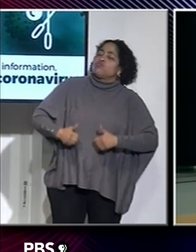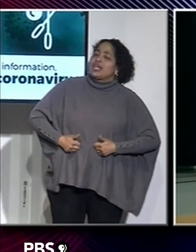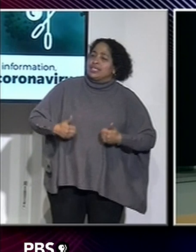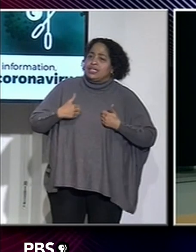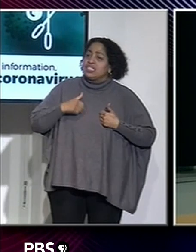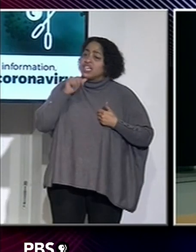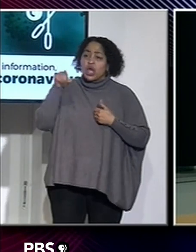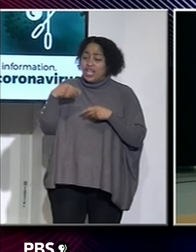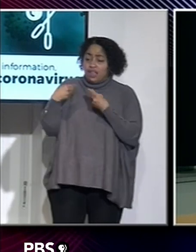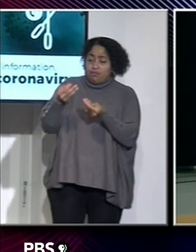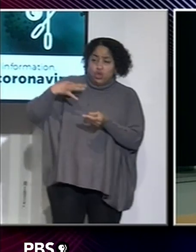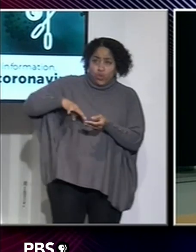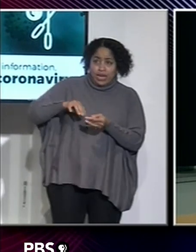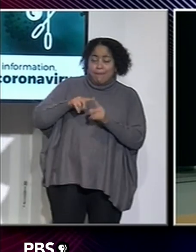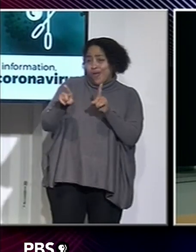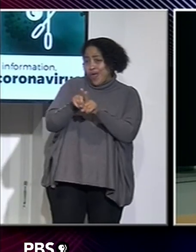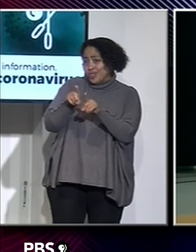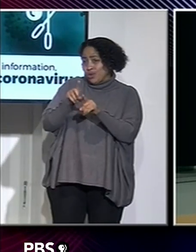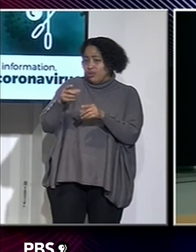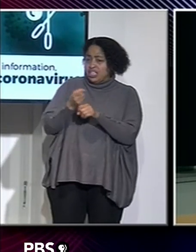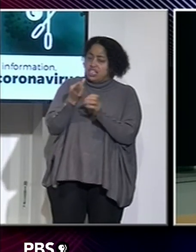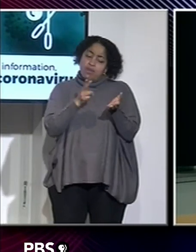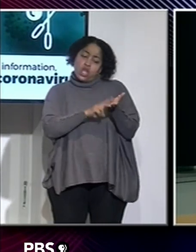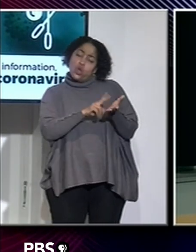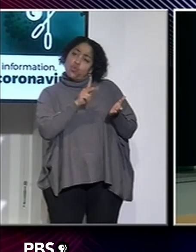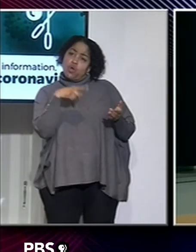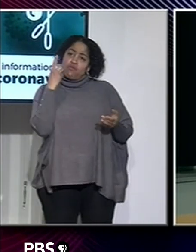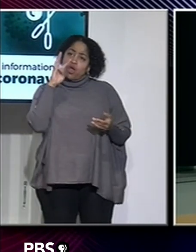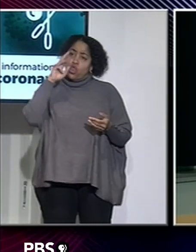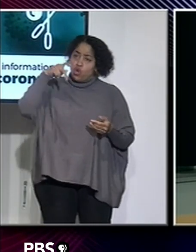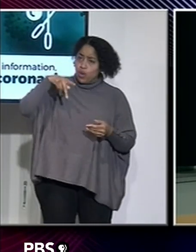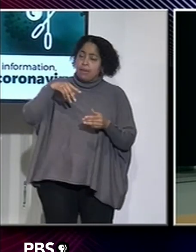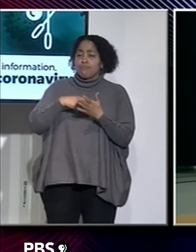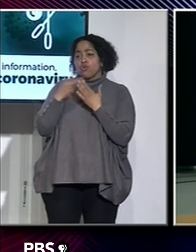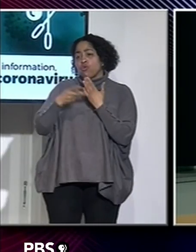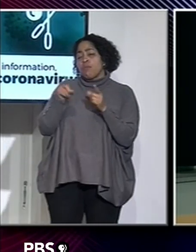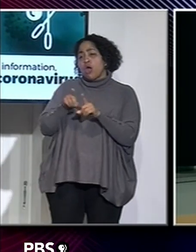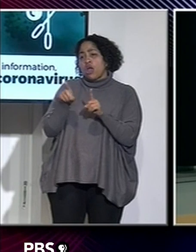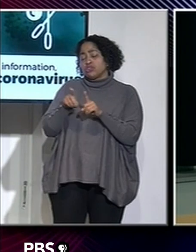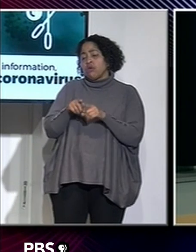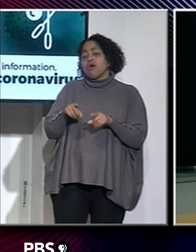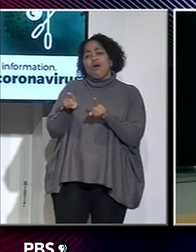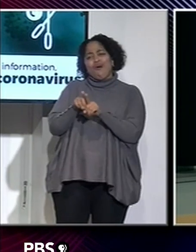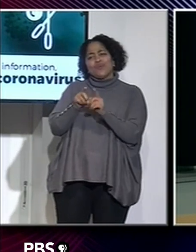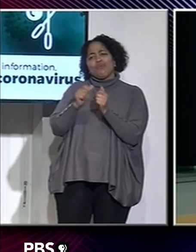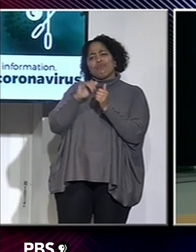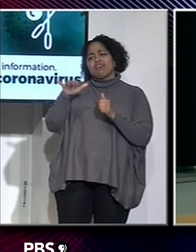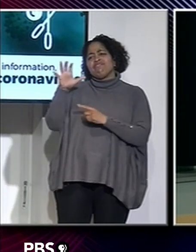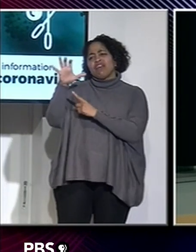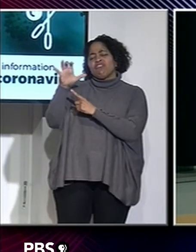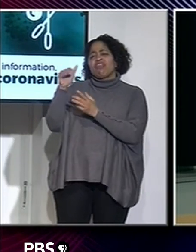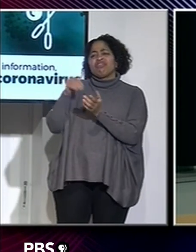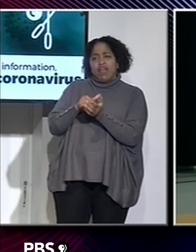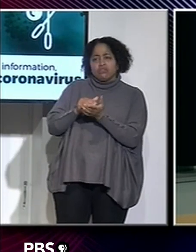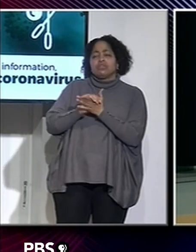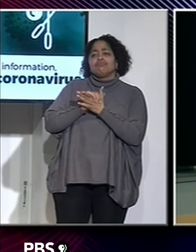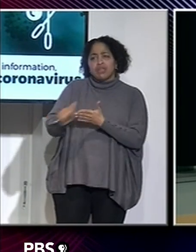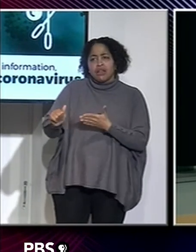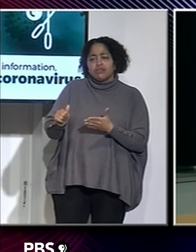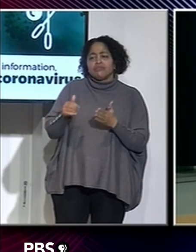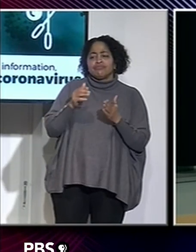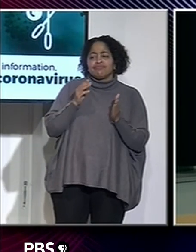this credit, but also get them enrolled in the WRAP program as well. Along with that allocation, there's $500,000